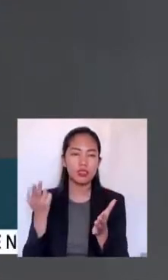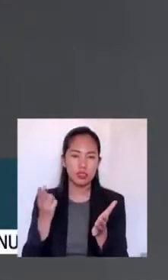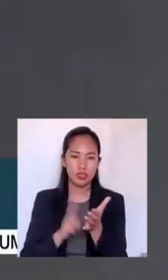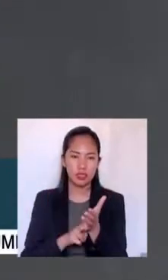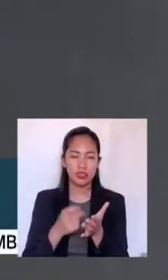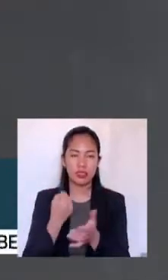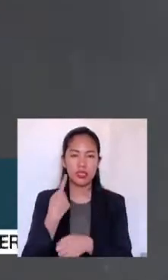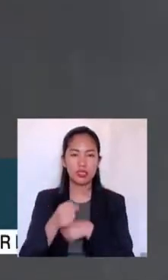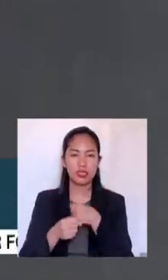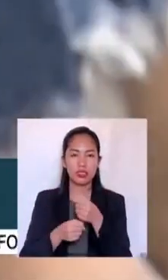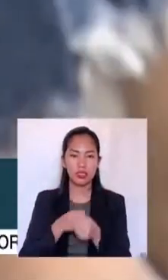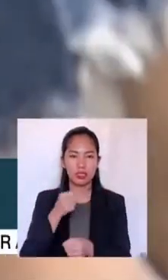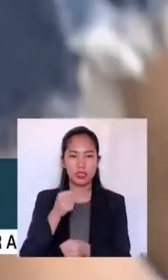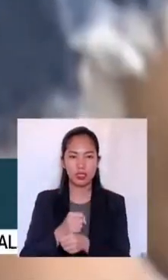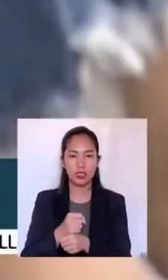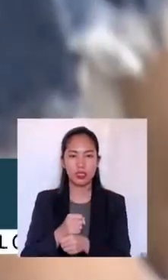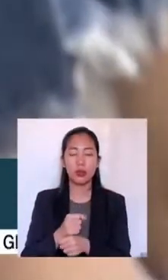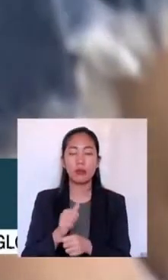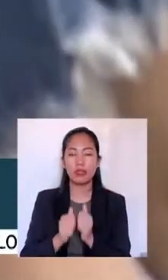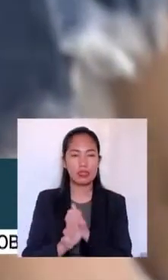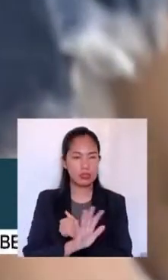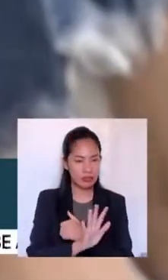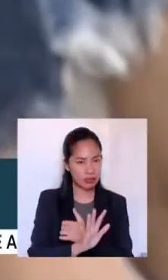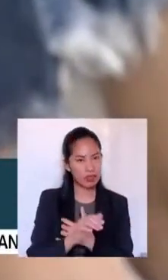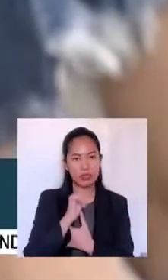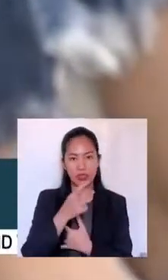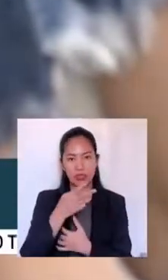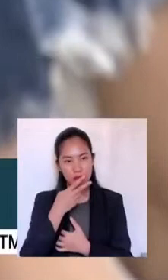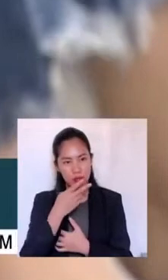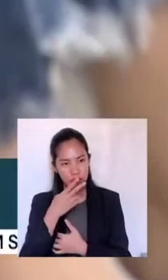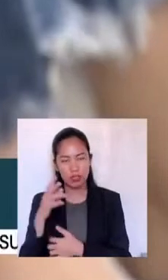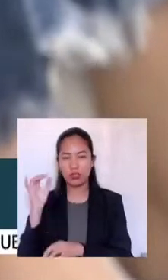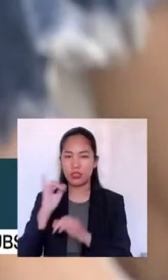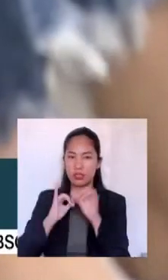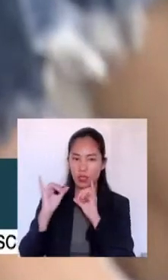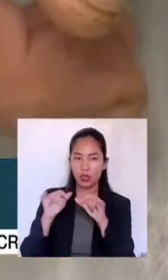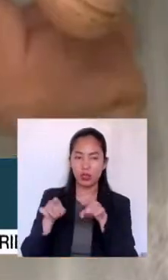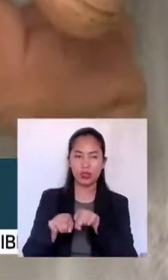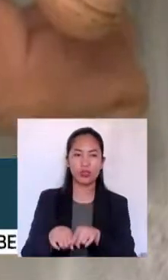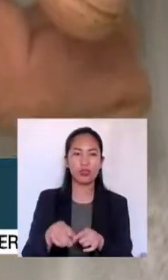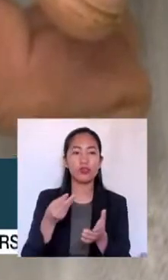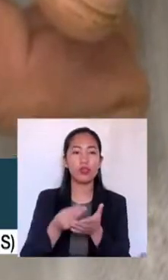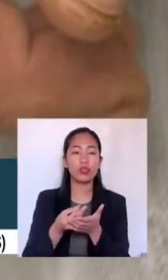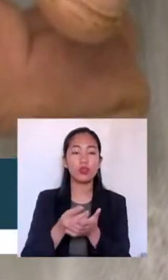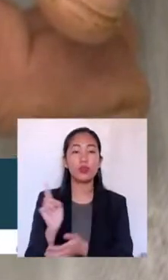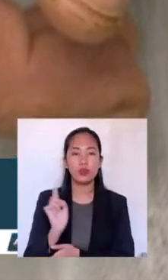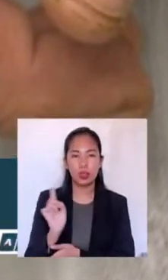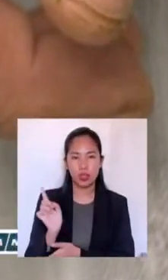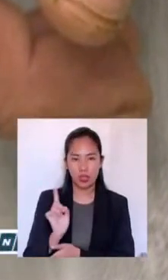to discourage people from smoking and drinking and to fund the country's universal health care program.